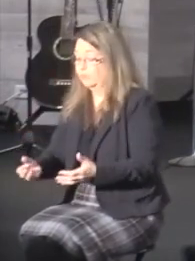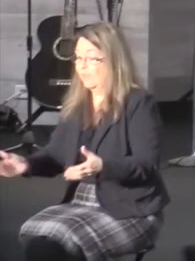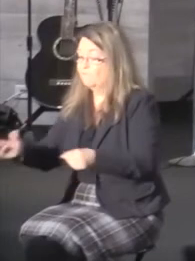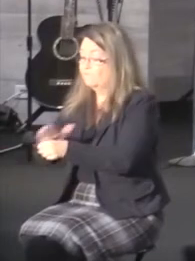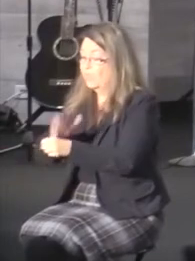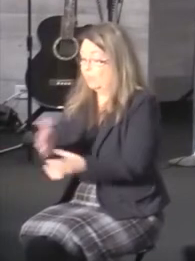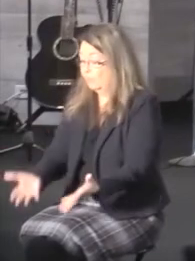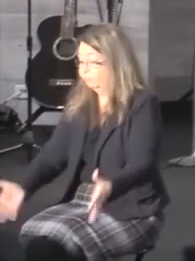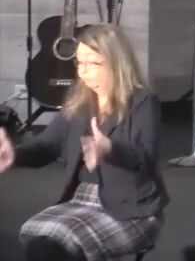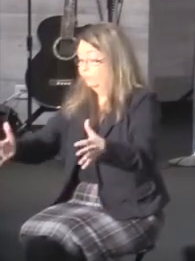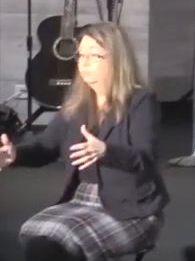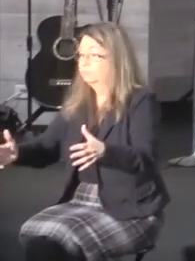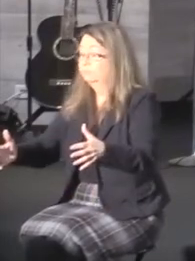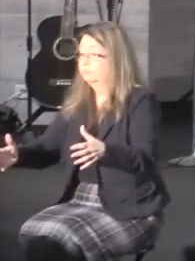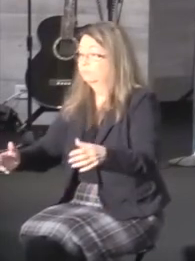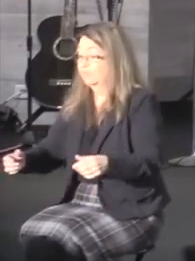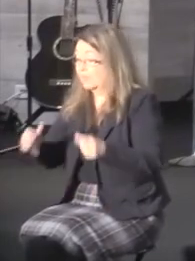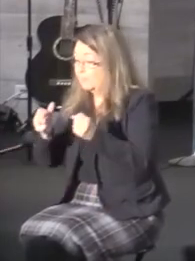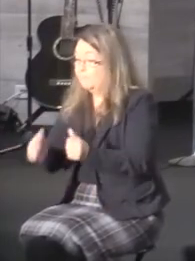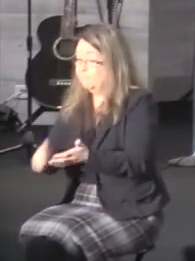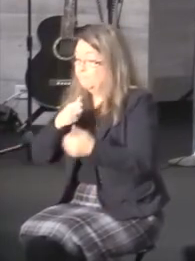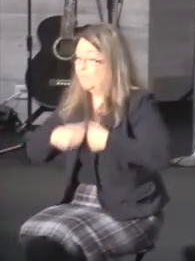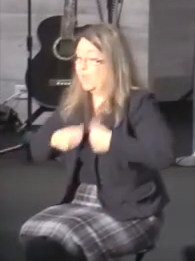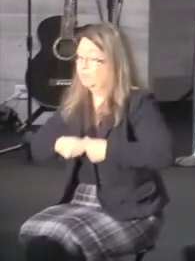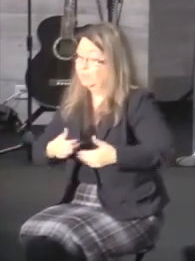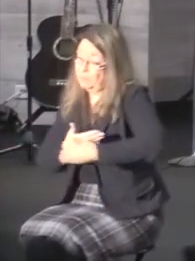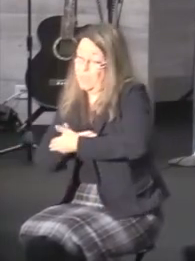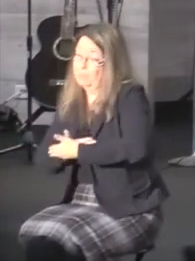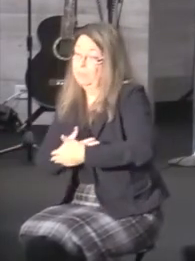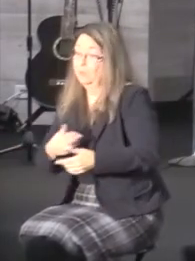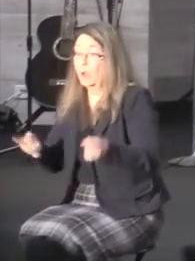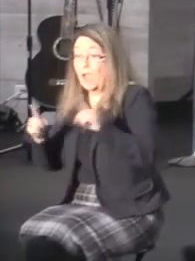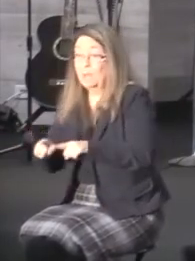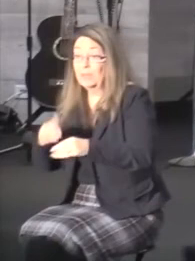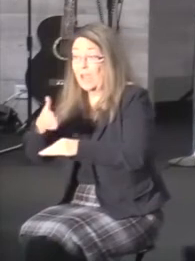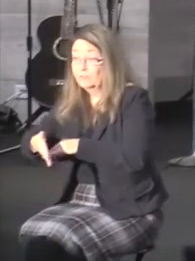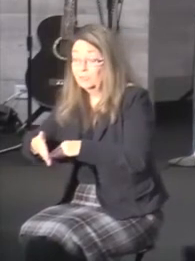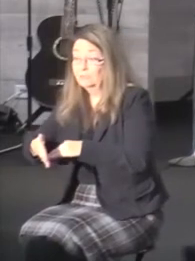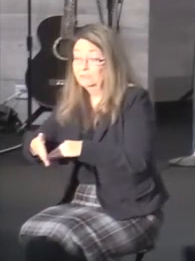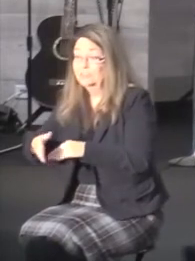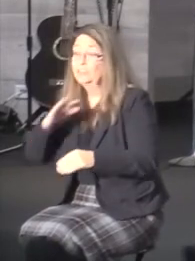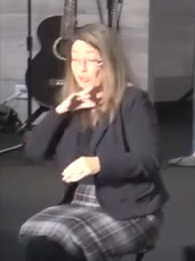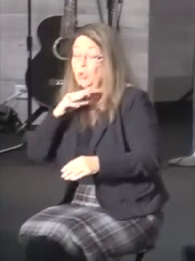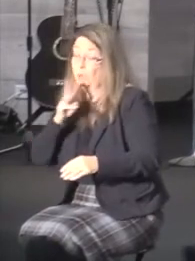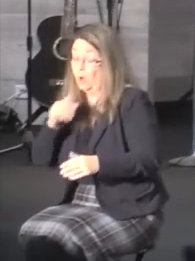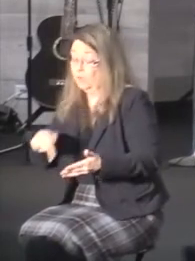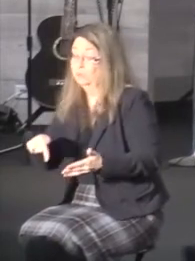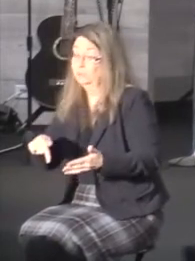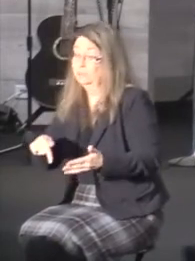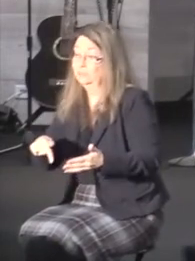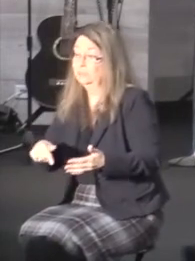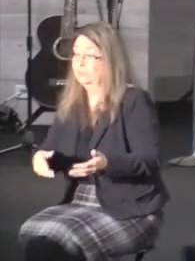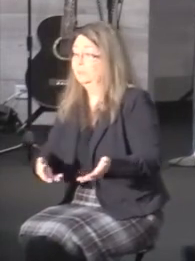water as they could carry, and that's what they would bathe their child in. Of course, what would happen to the water once you bathed your child? It would get dirty. And